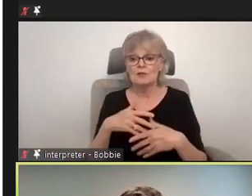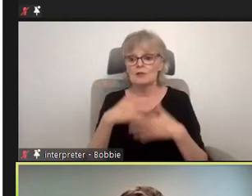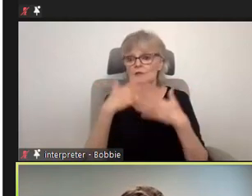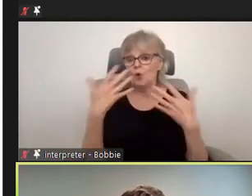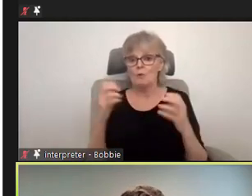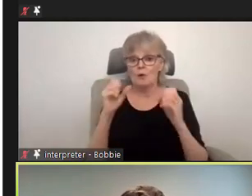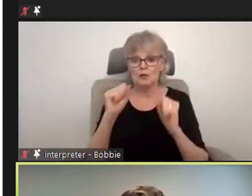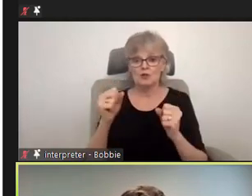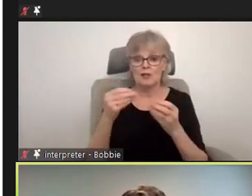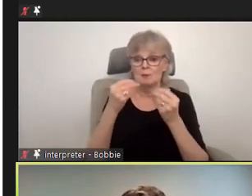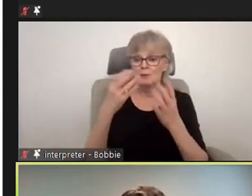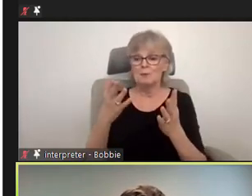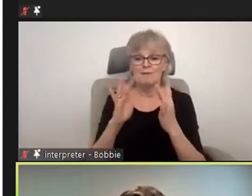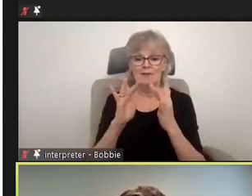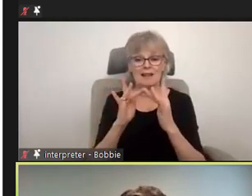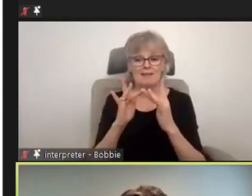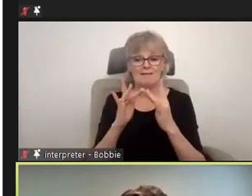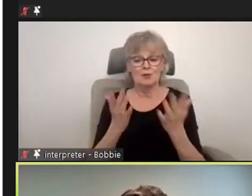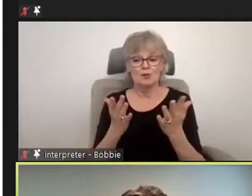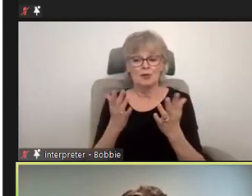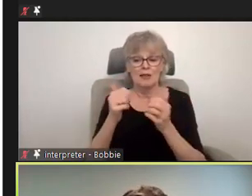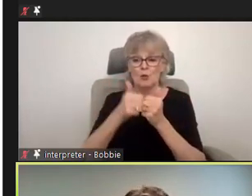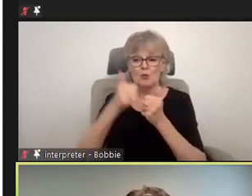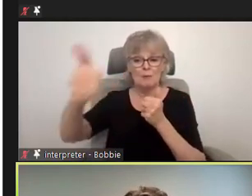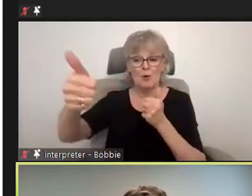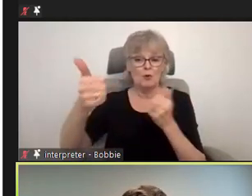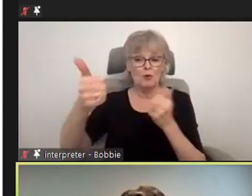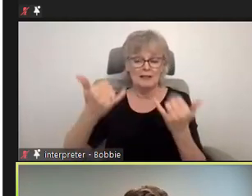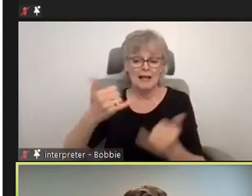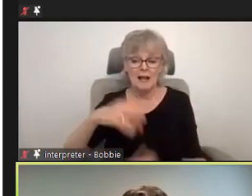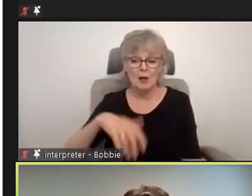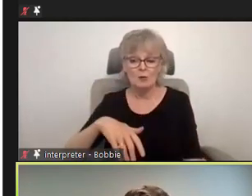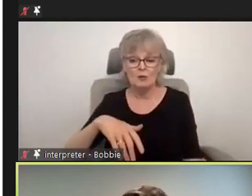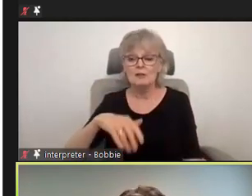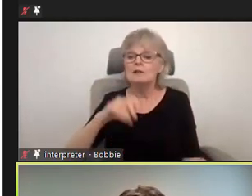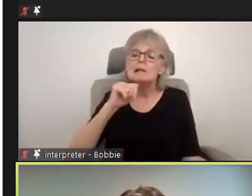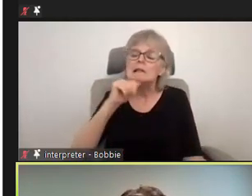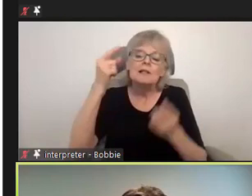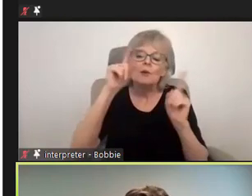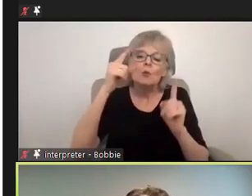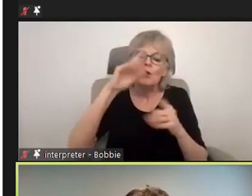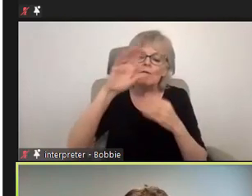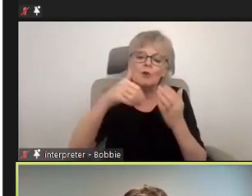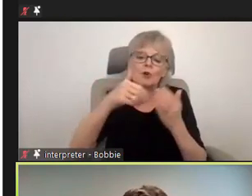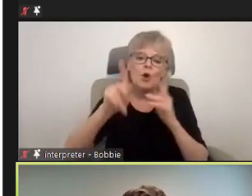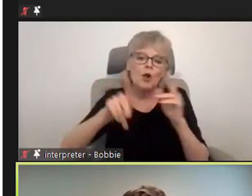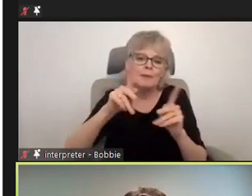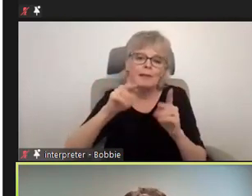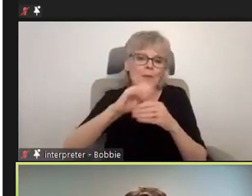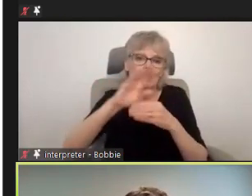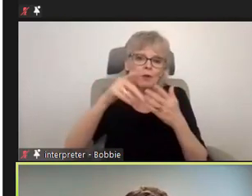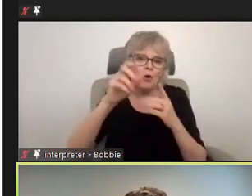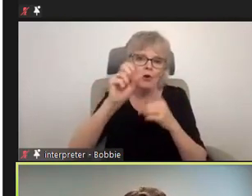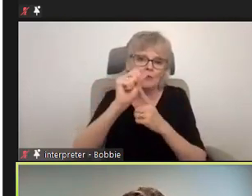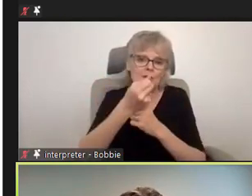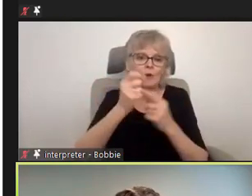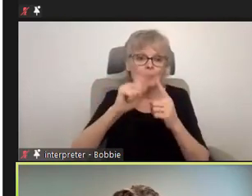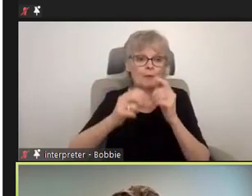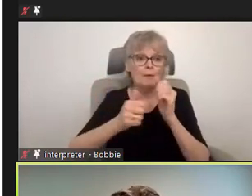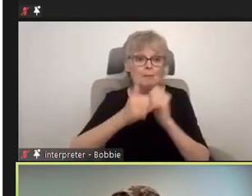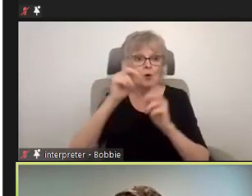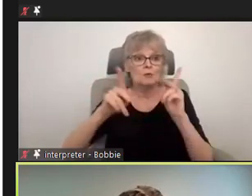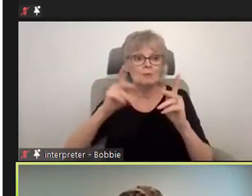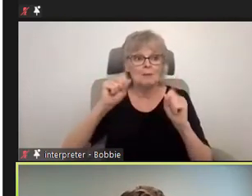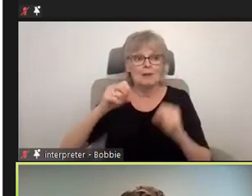provided virtually or remotely. And it doesn't work for all people in all situations, of course, but most people can benefit in